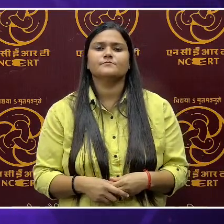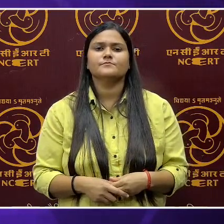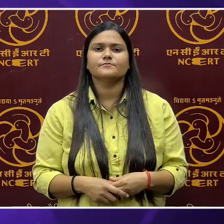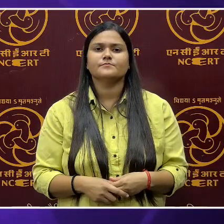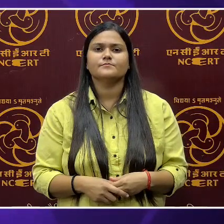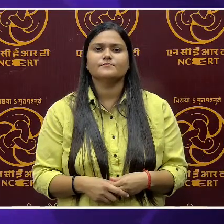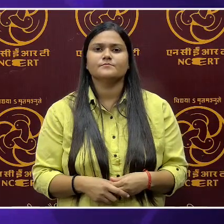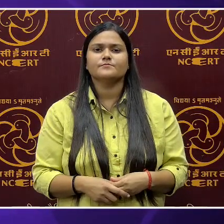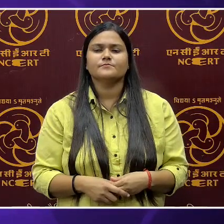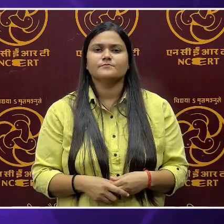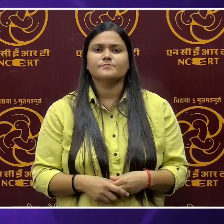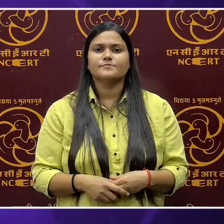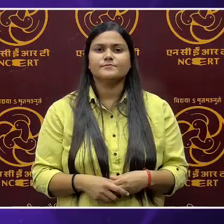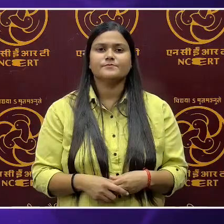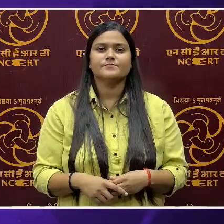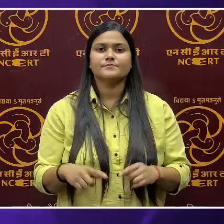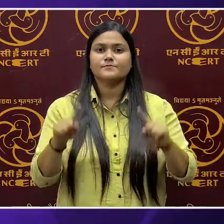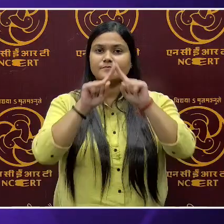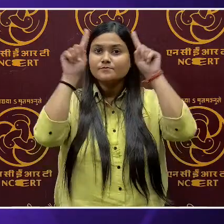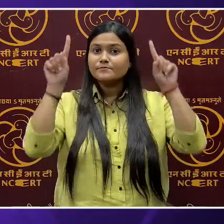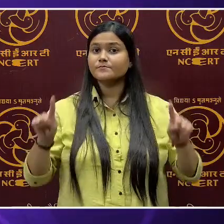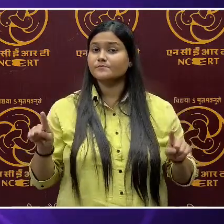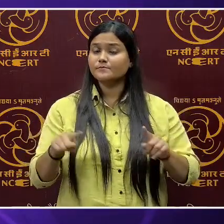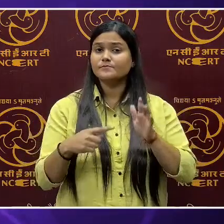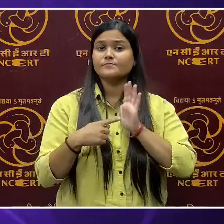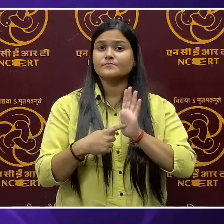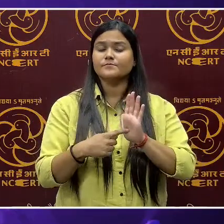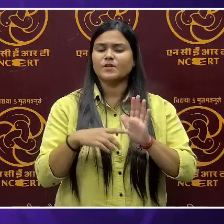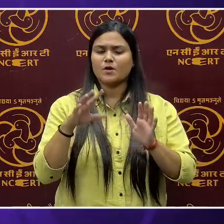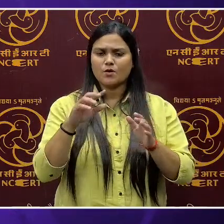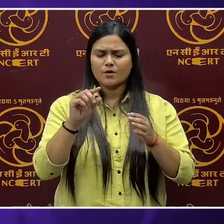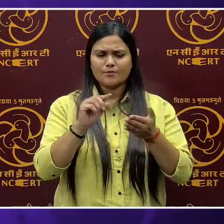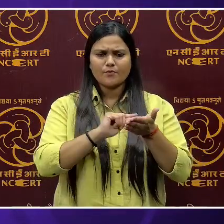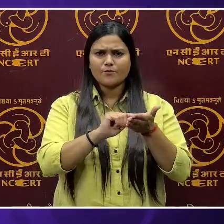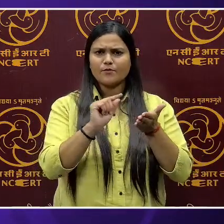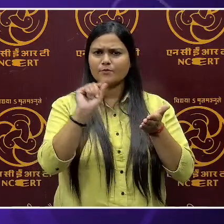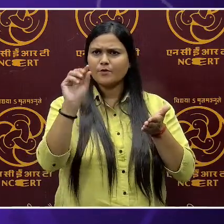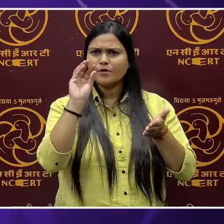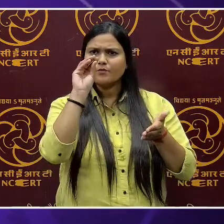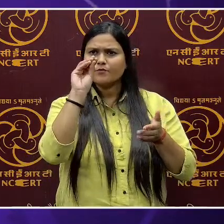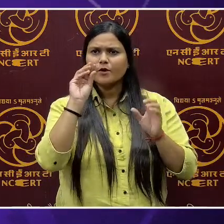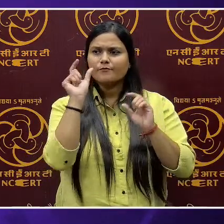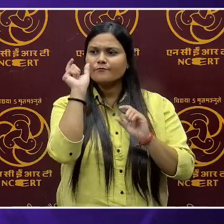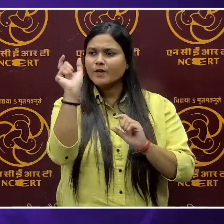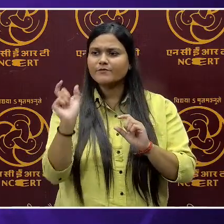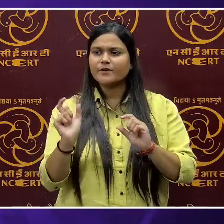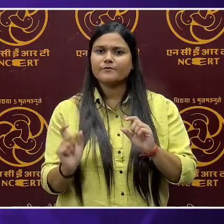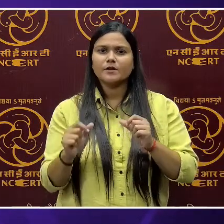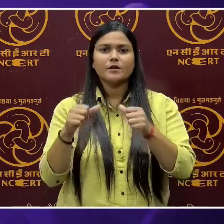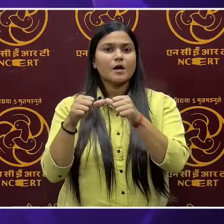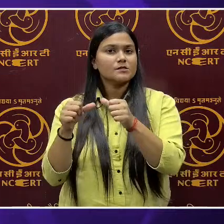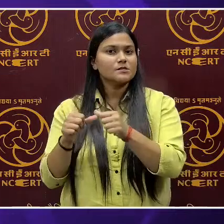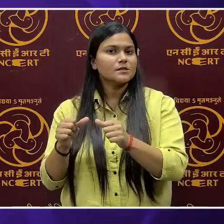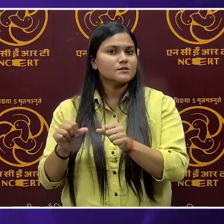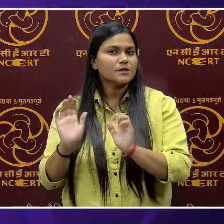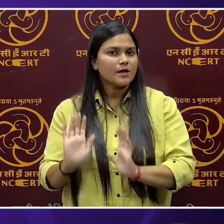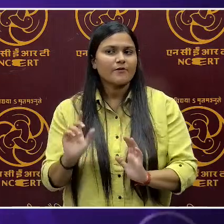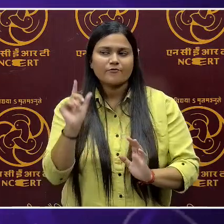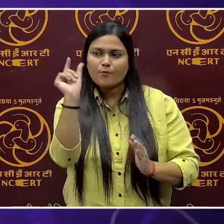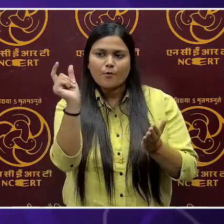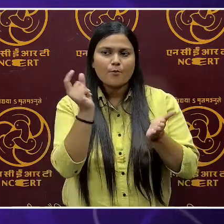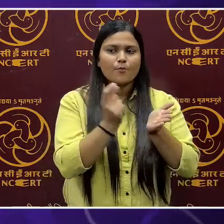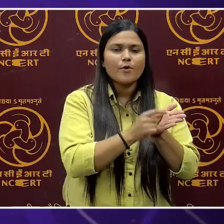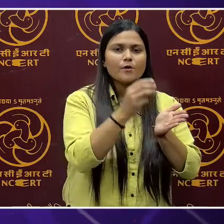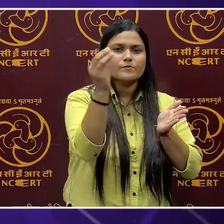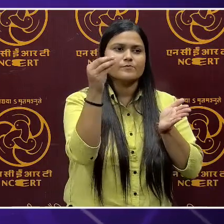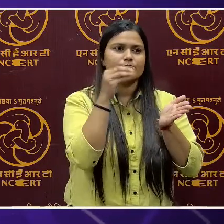been written. So here students can choose those slips and rush to the board to paste it.